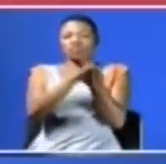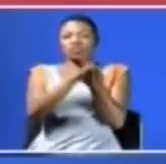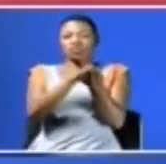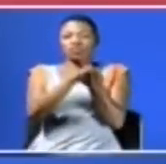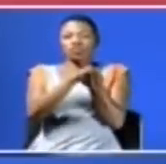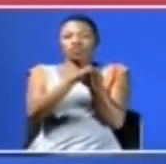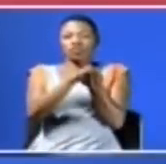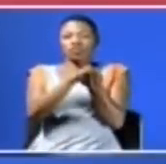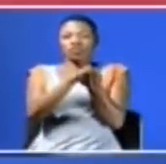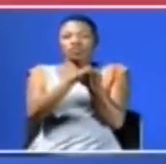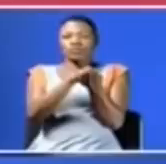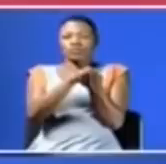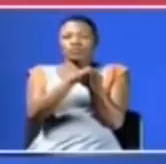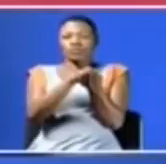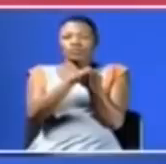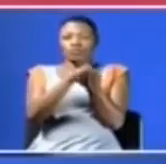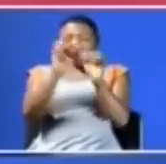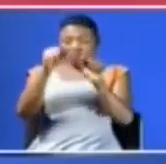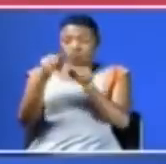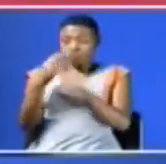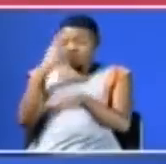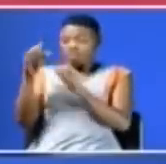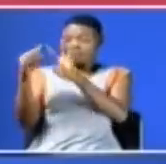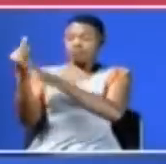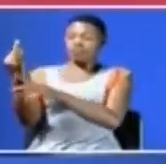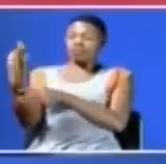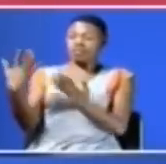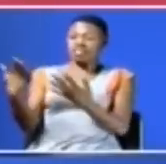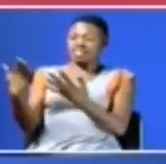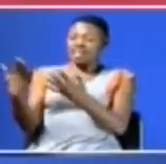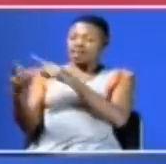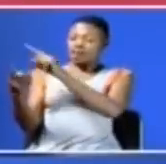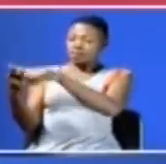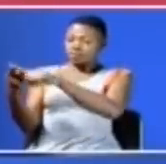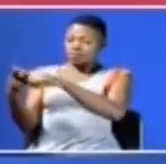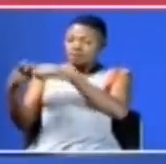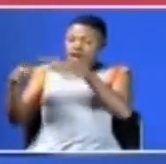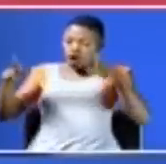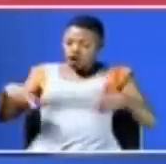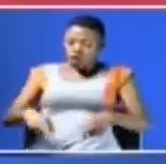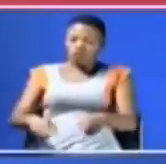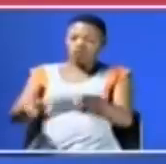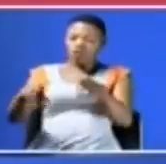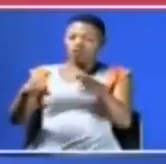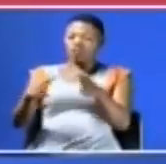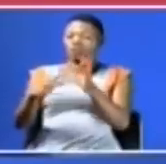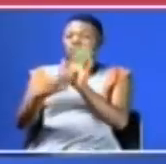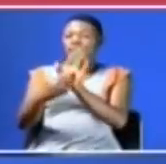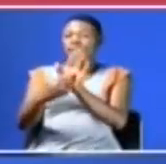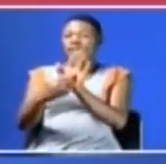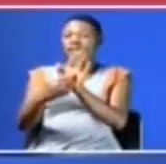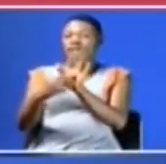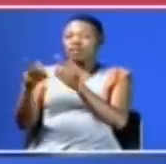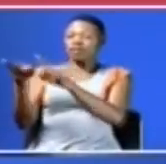Because, as I said, you can look at three things. We had a roadmap for electoral justice. Then you